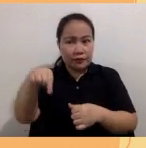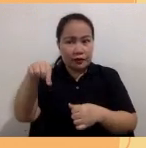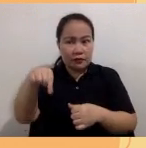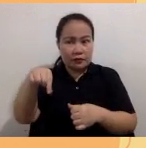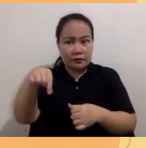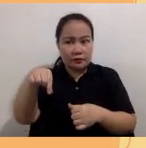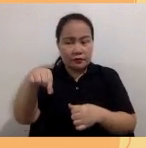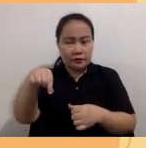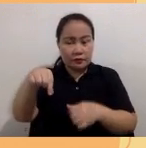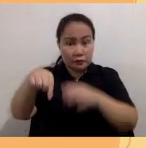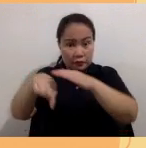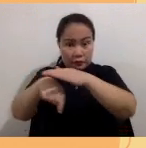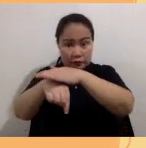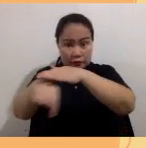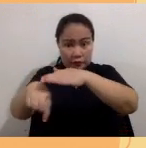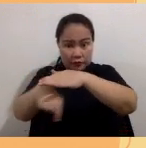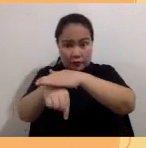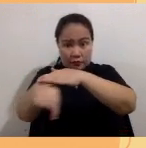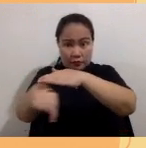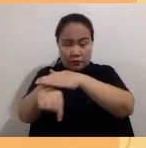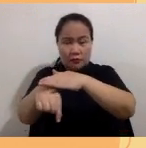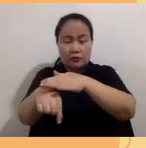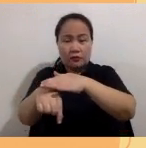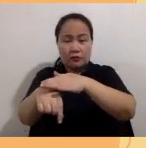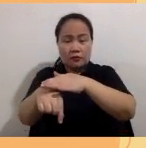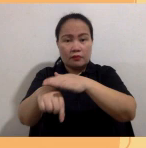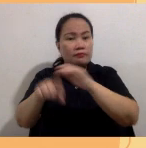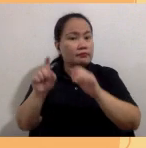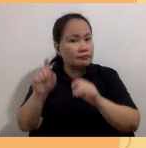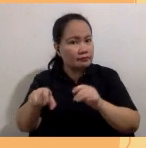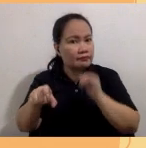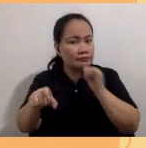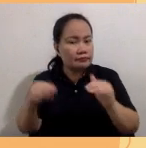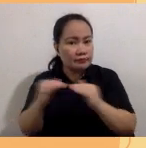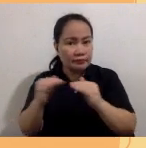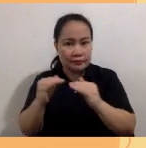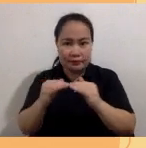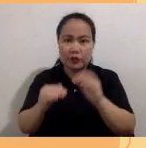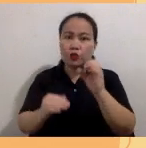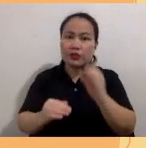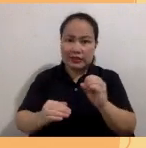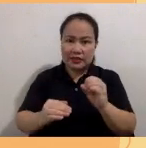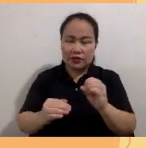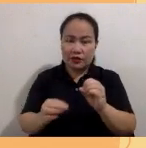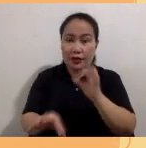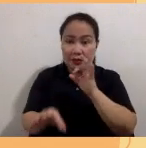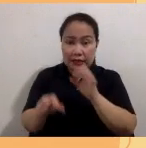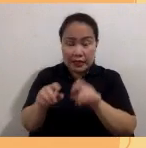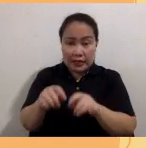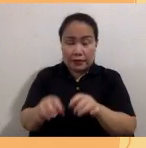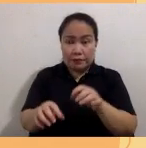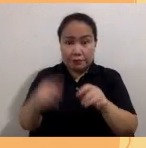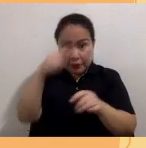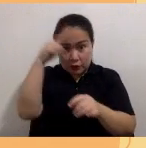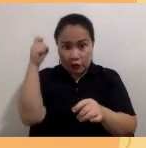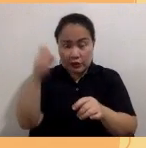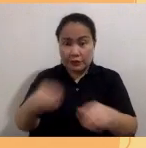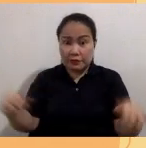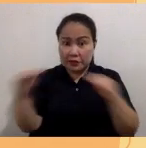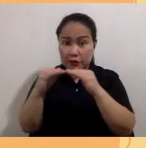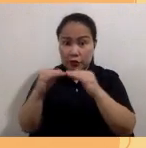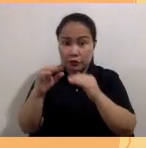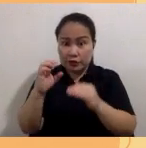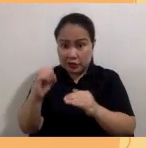Q o yung denominator natin should not be equal to 0. Dahil kapag nag-0 itong mga